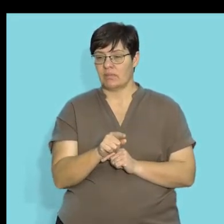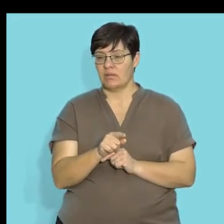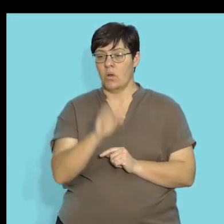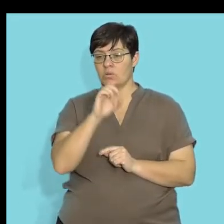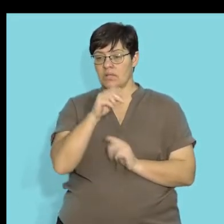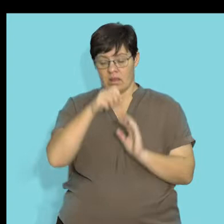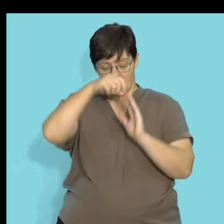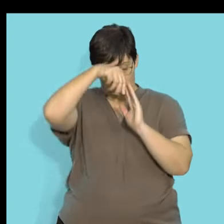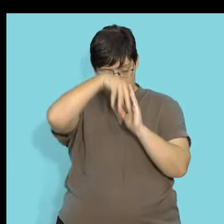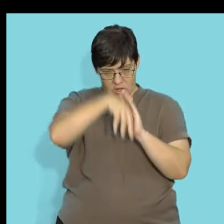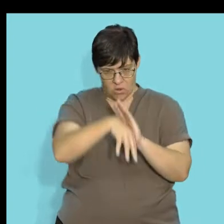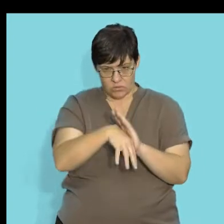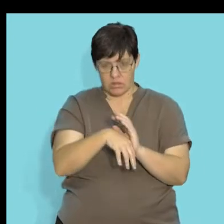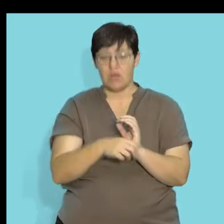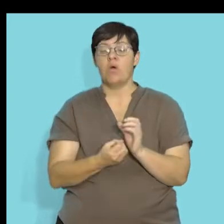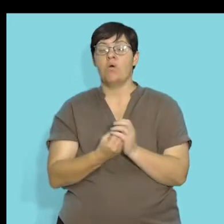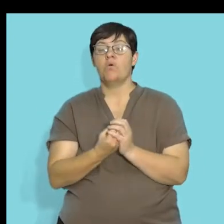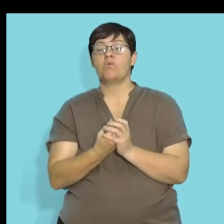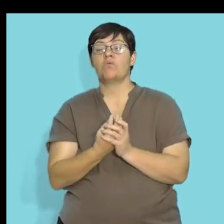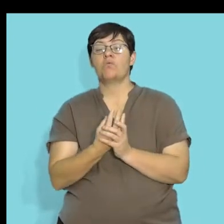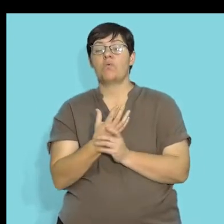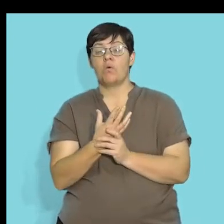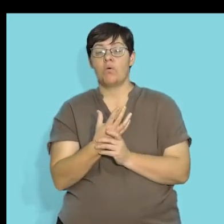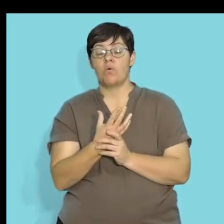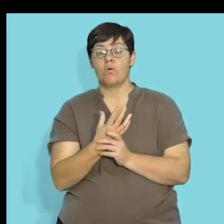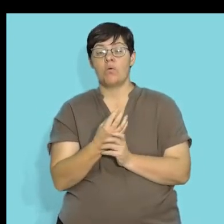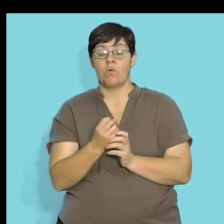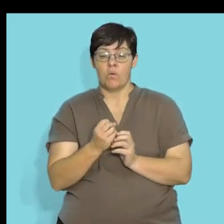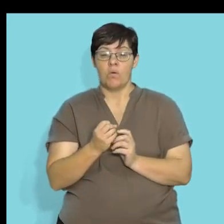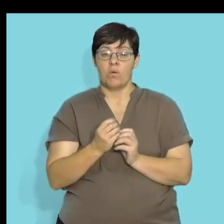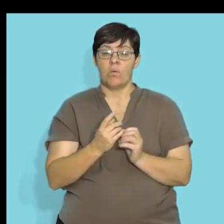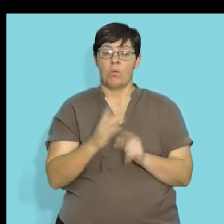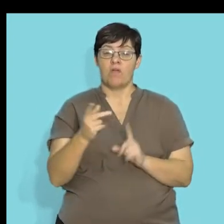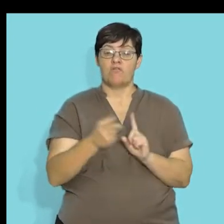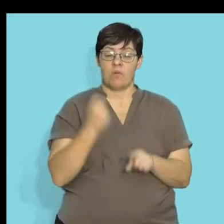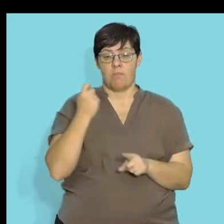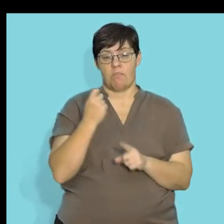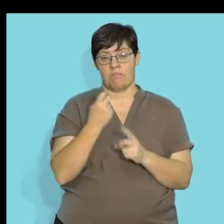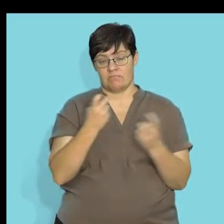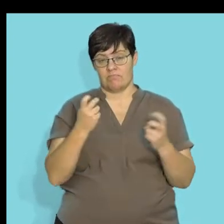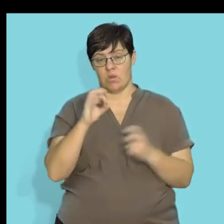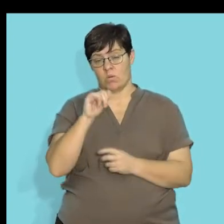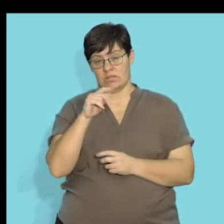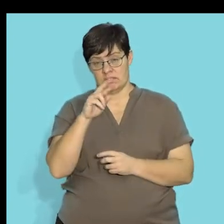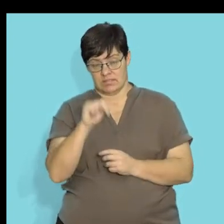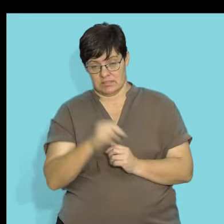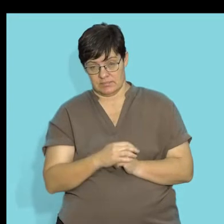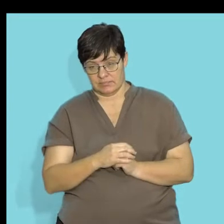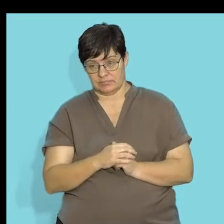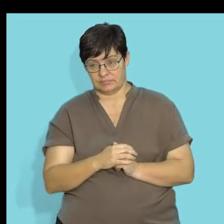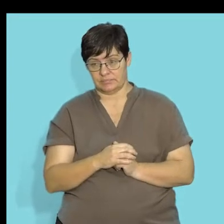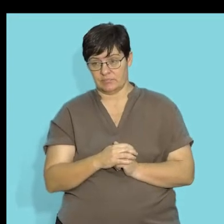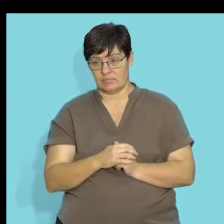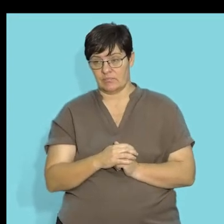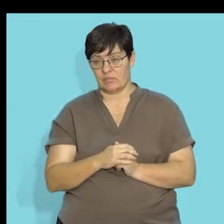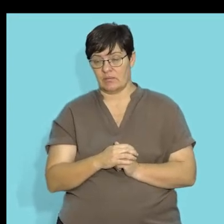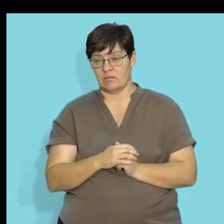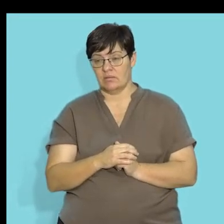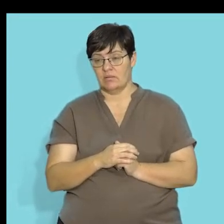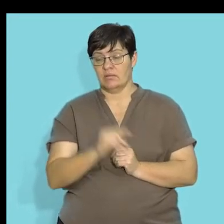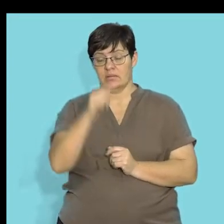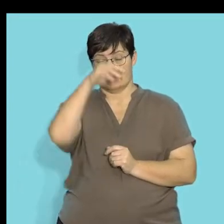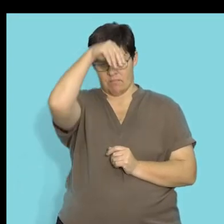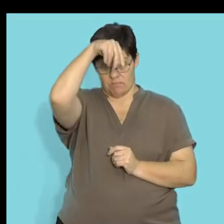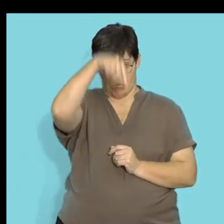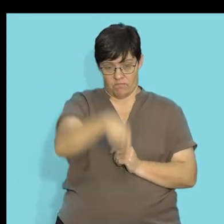down the shoot, stimulating the growth away from the source of the auxins. So as I mentioned, the auxins